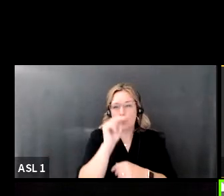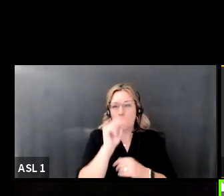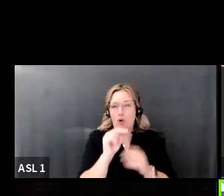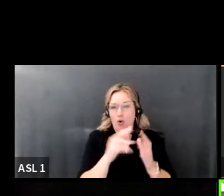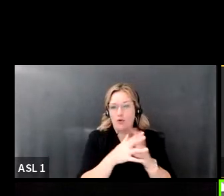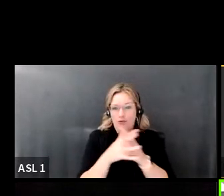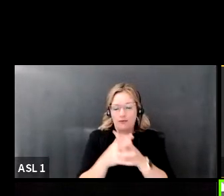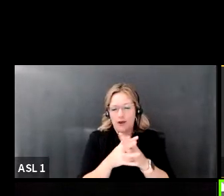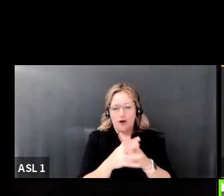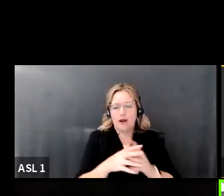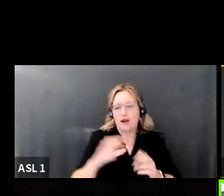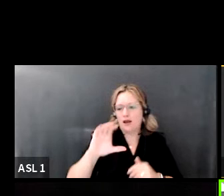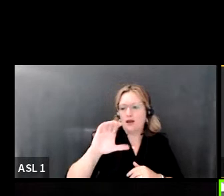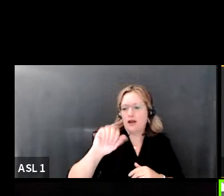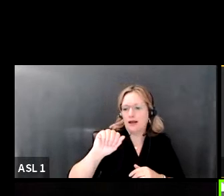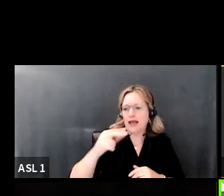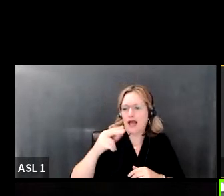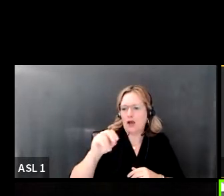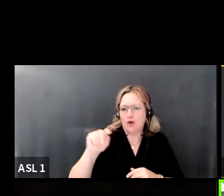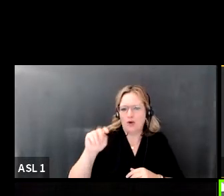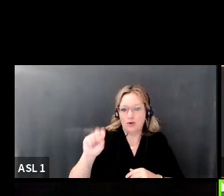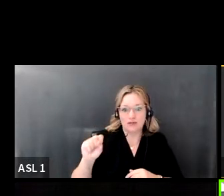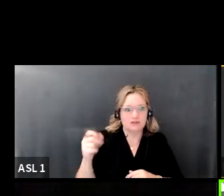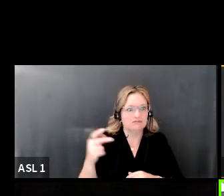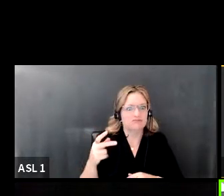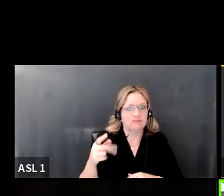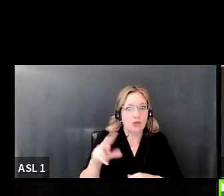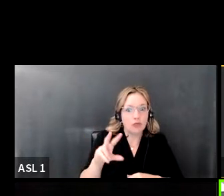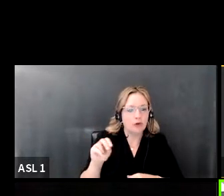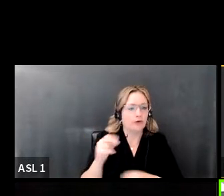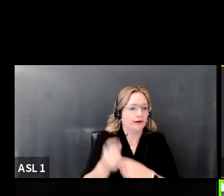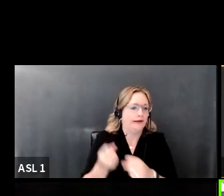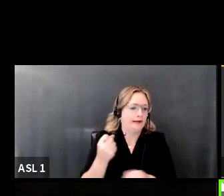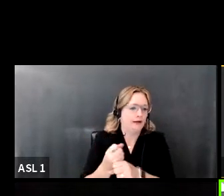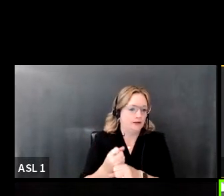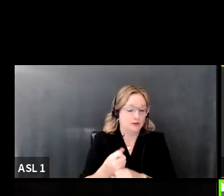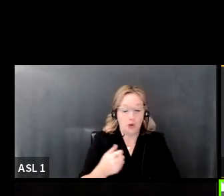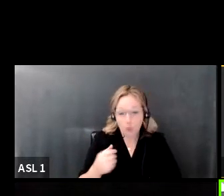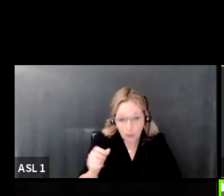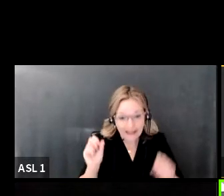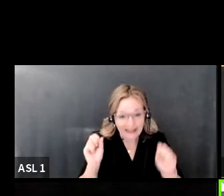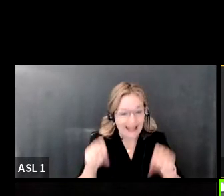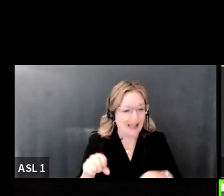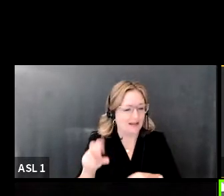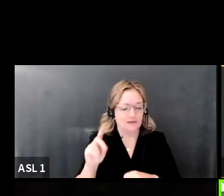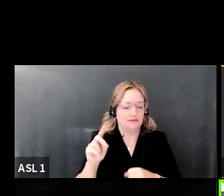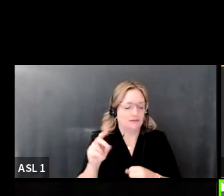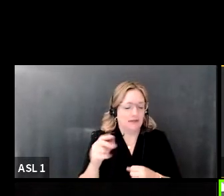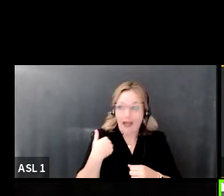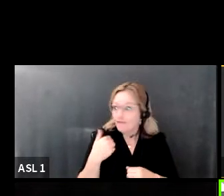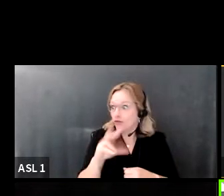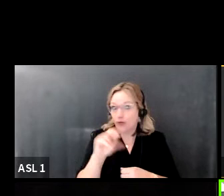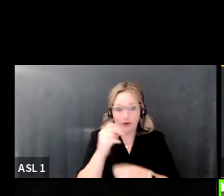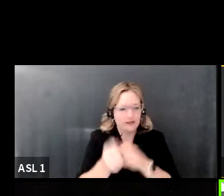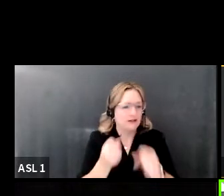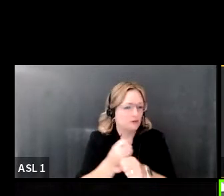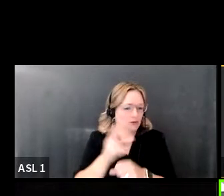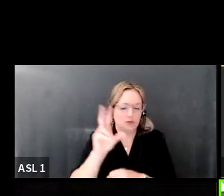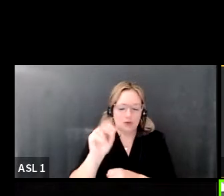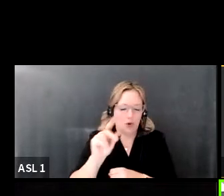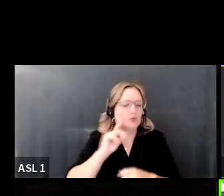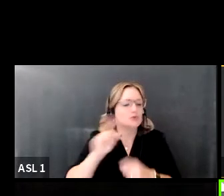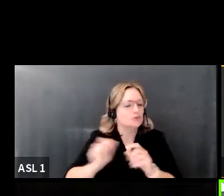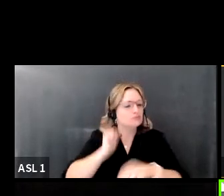to over three decades we don't intend to take three decades but we know we can't do that in one year so we've we've set reasonable stretch